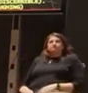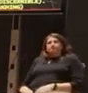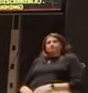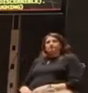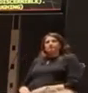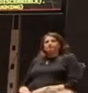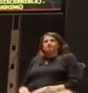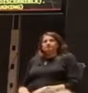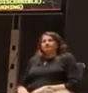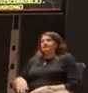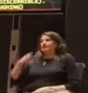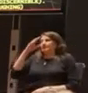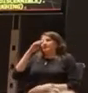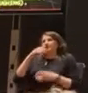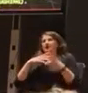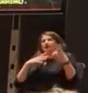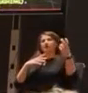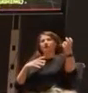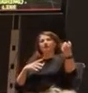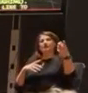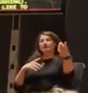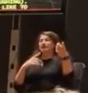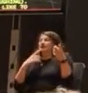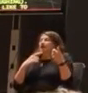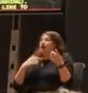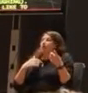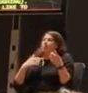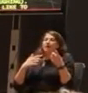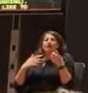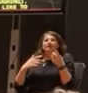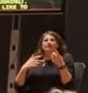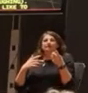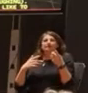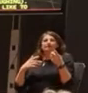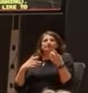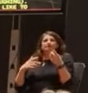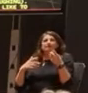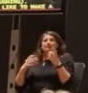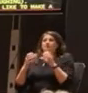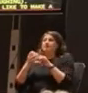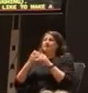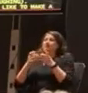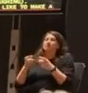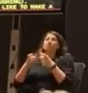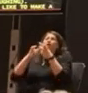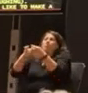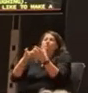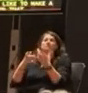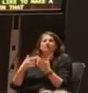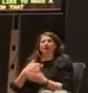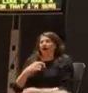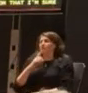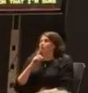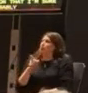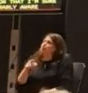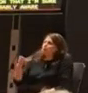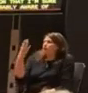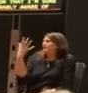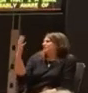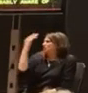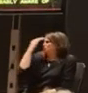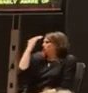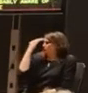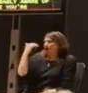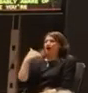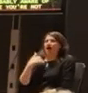I'd like to make a contribution that I'm sure you're probably aware of, but in case you're not, I'm